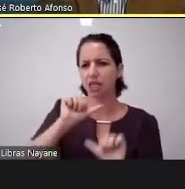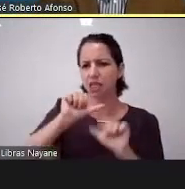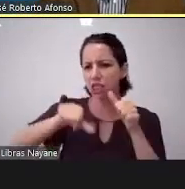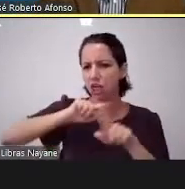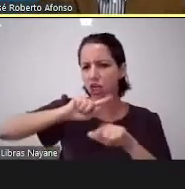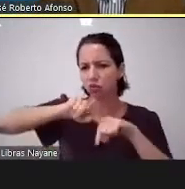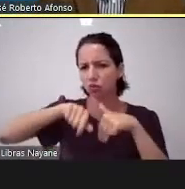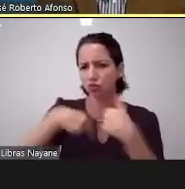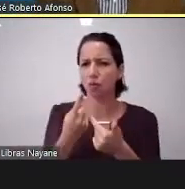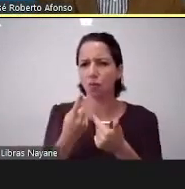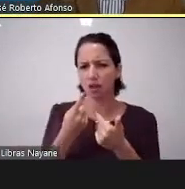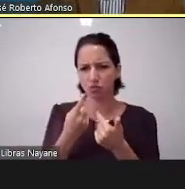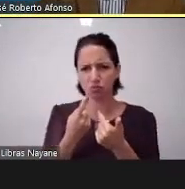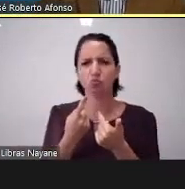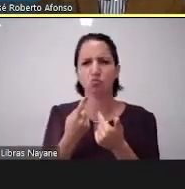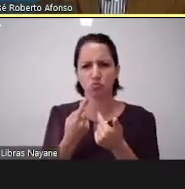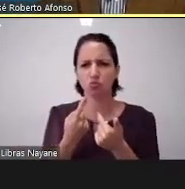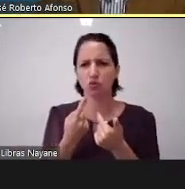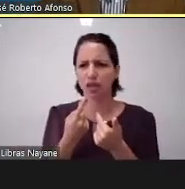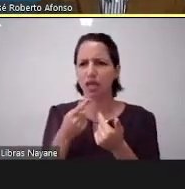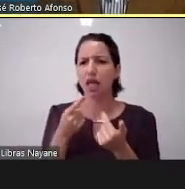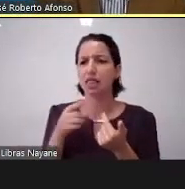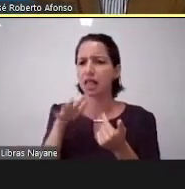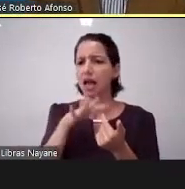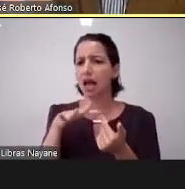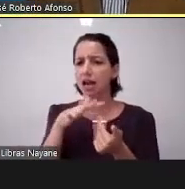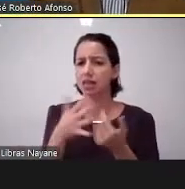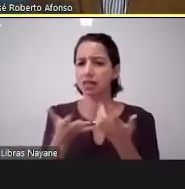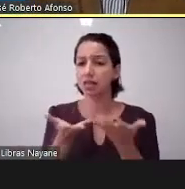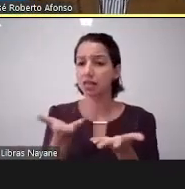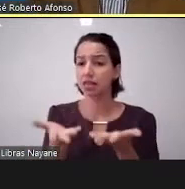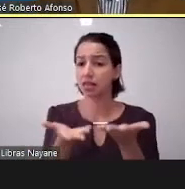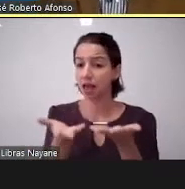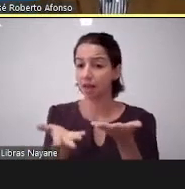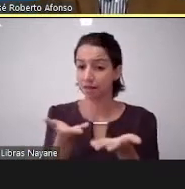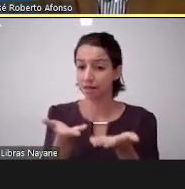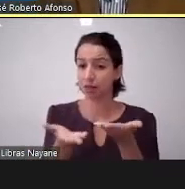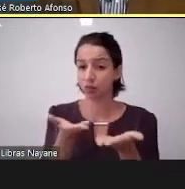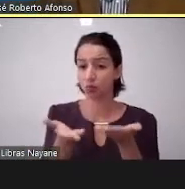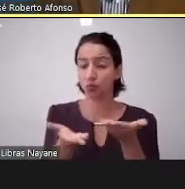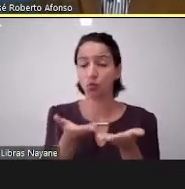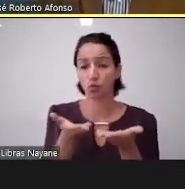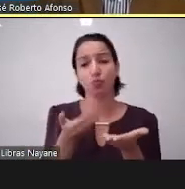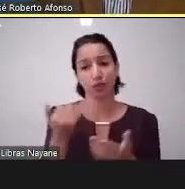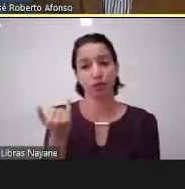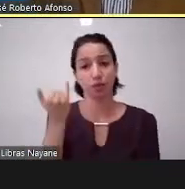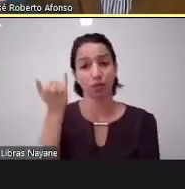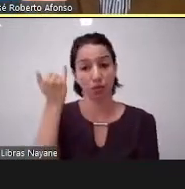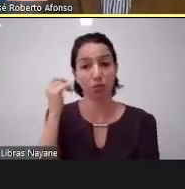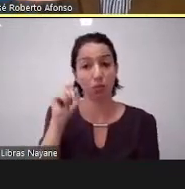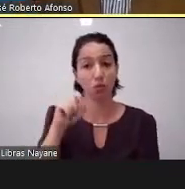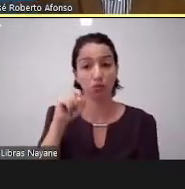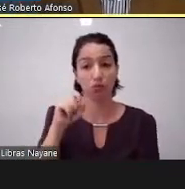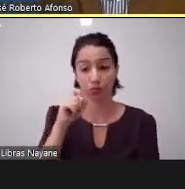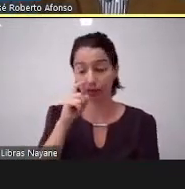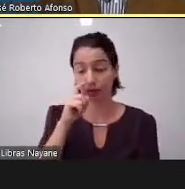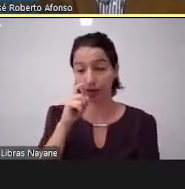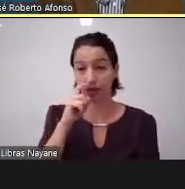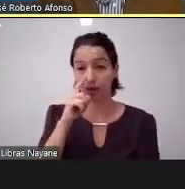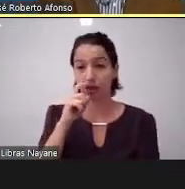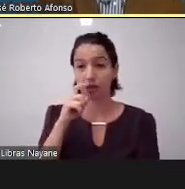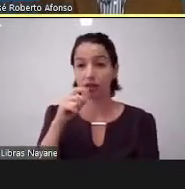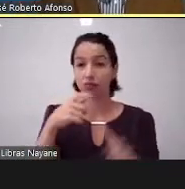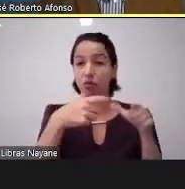a machine by a robot. So taking this in consideration, what we